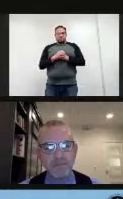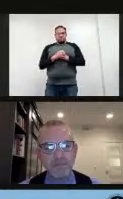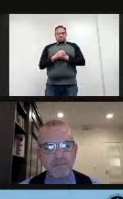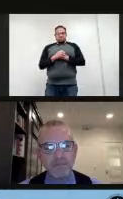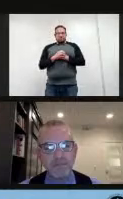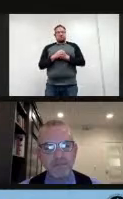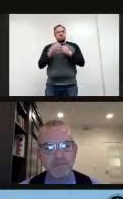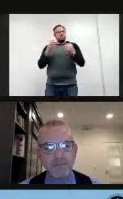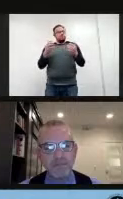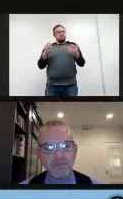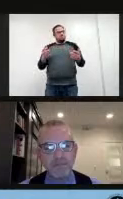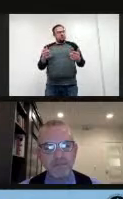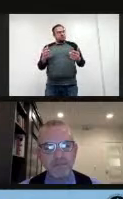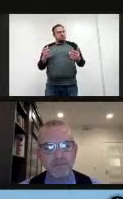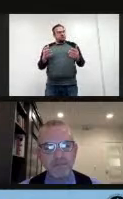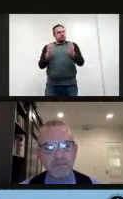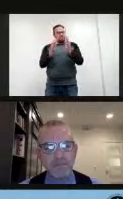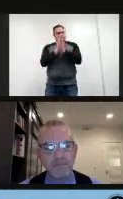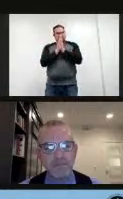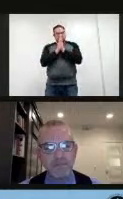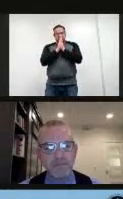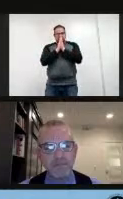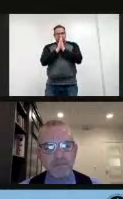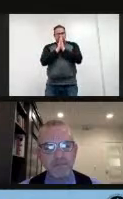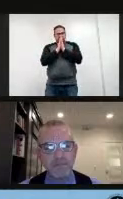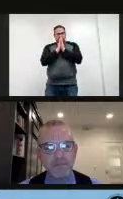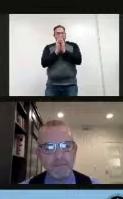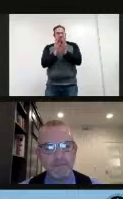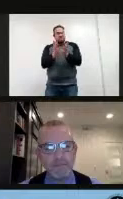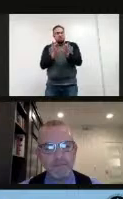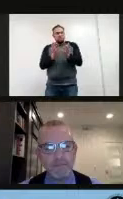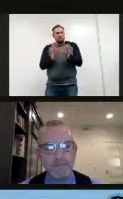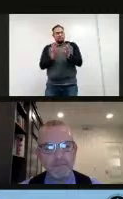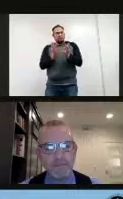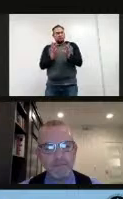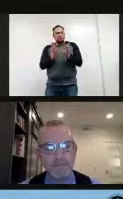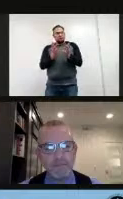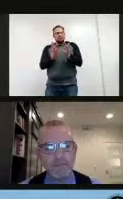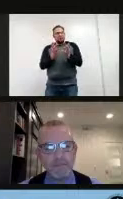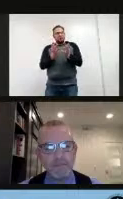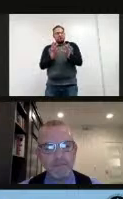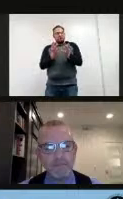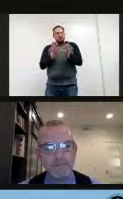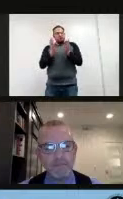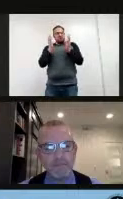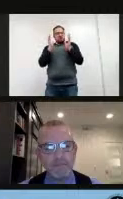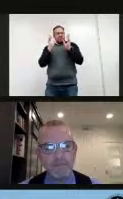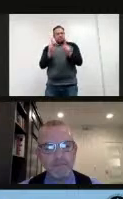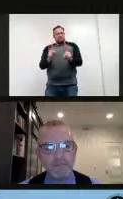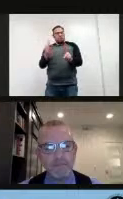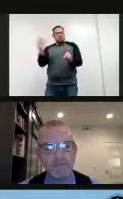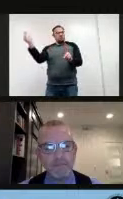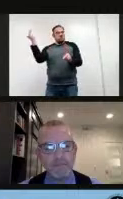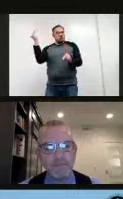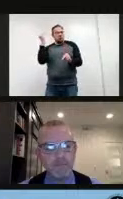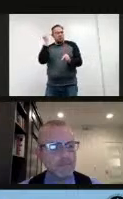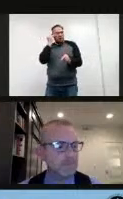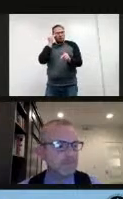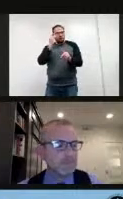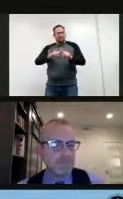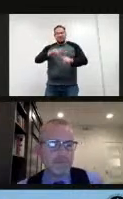So this, I want to have this person, you know, really knowledgeable of